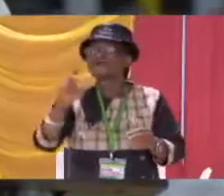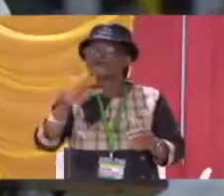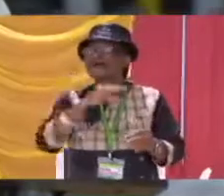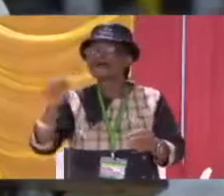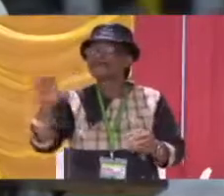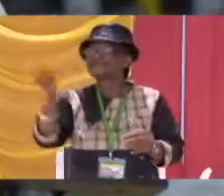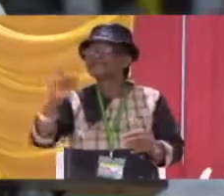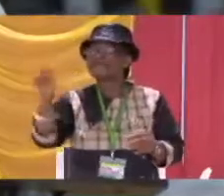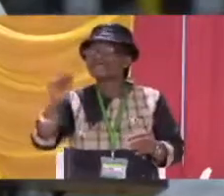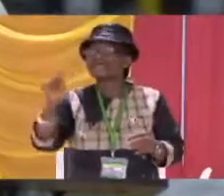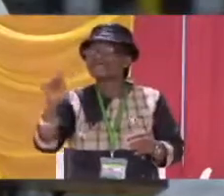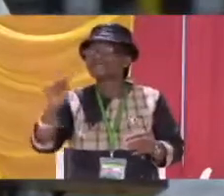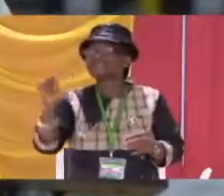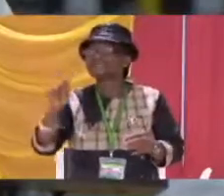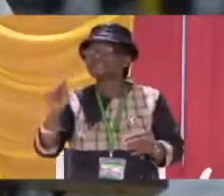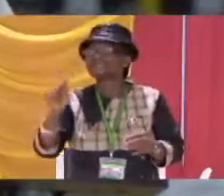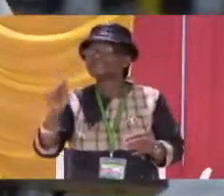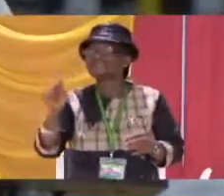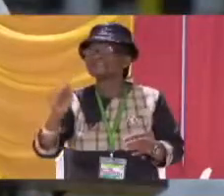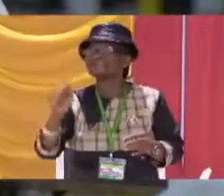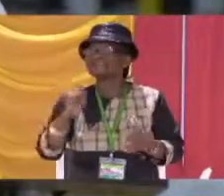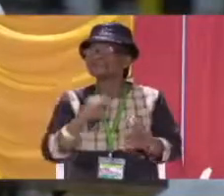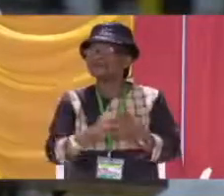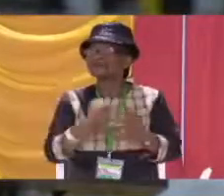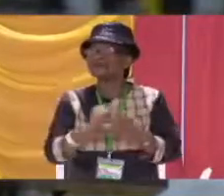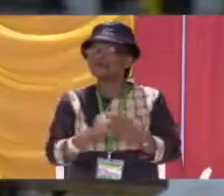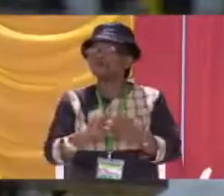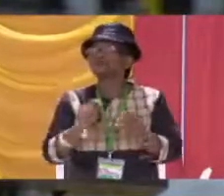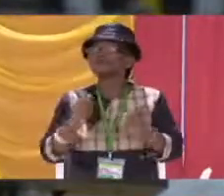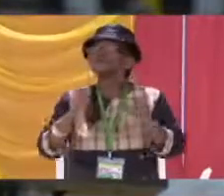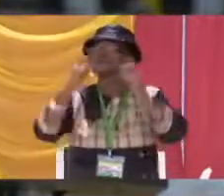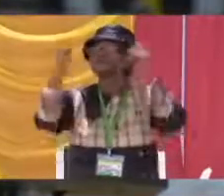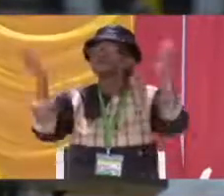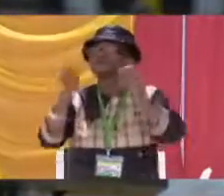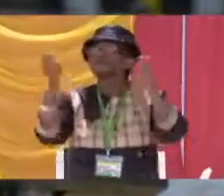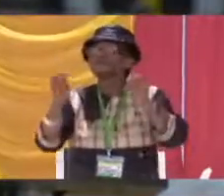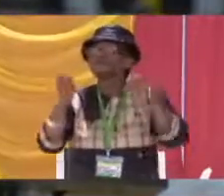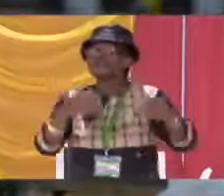110,000 Jubilee babies into their wombs.